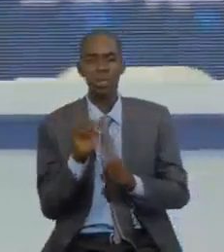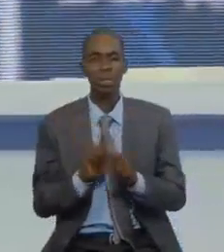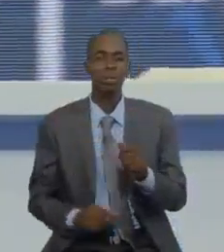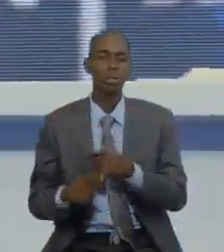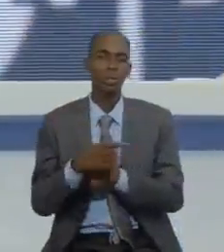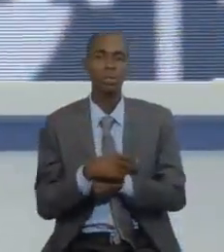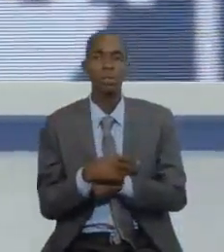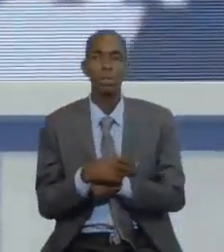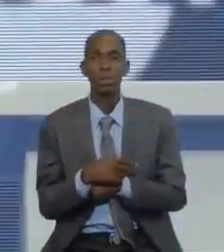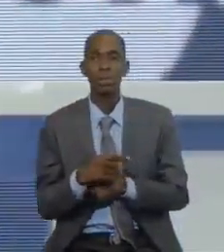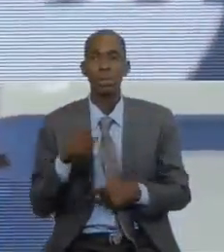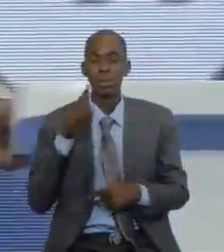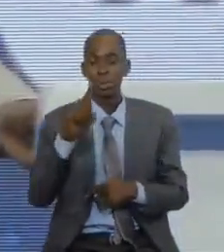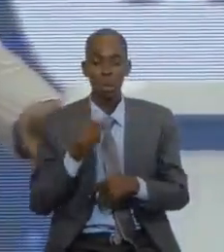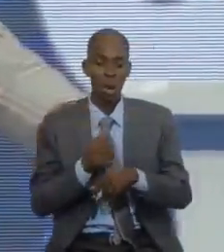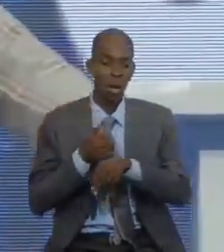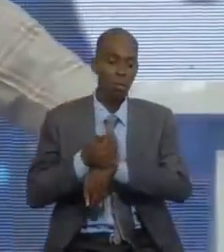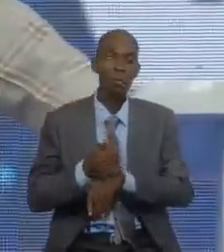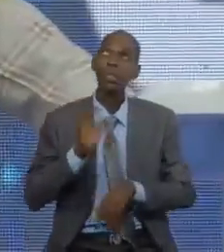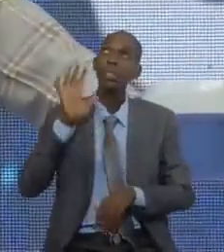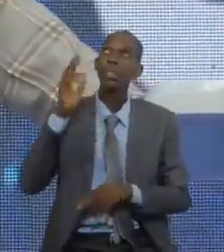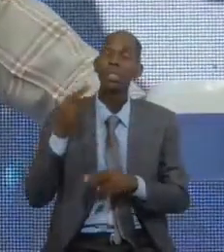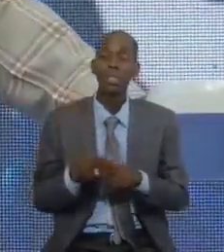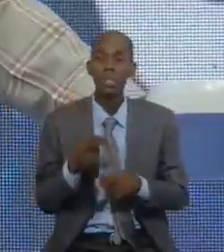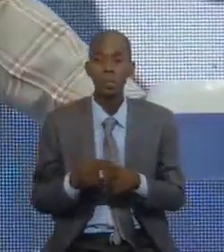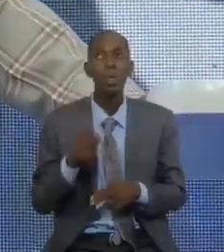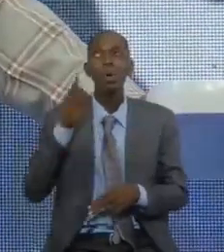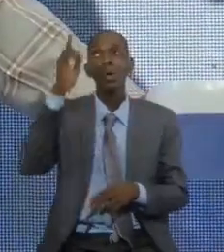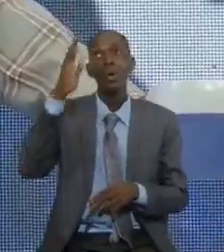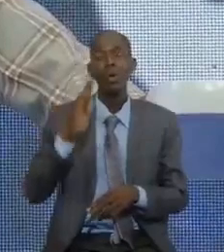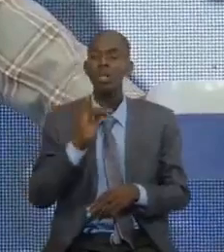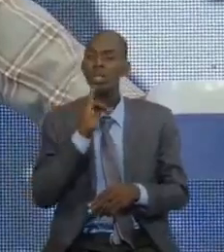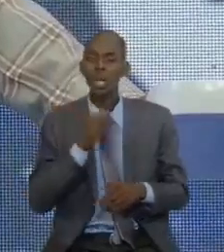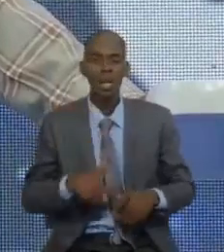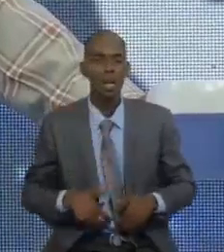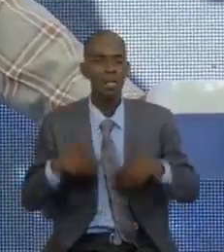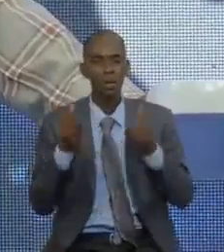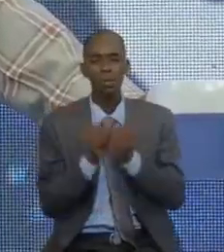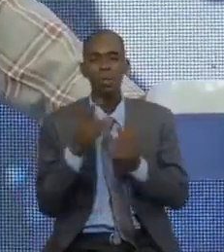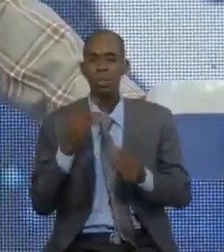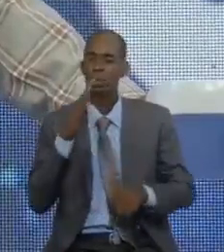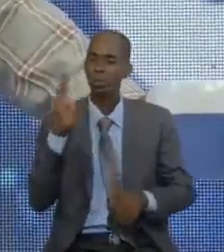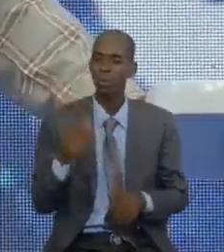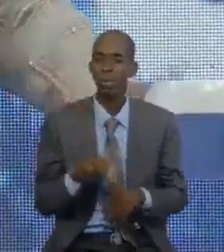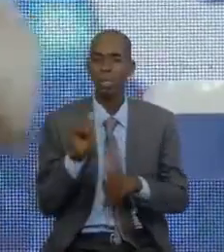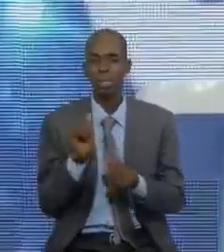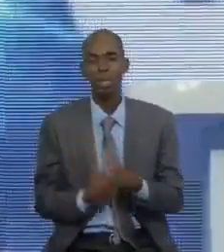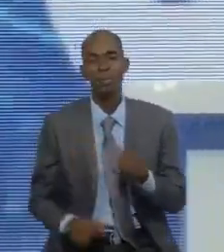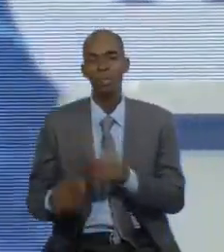You blaspheme his name, God is angry with the wicked every day.